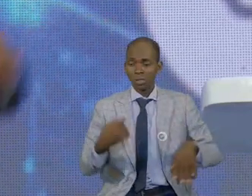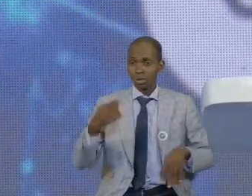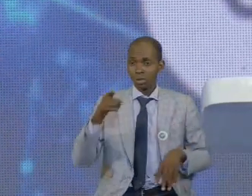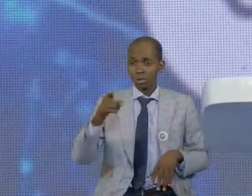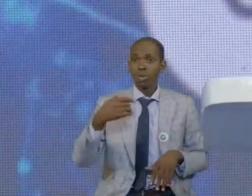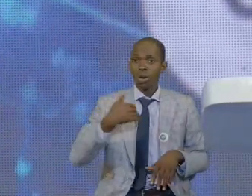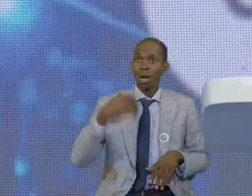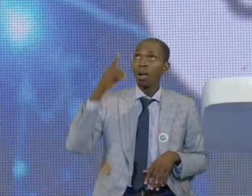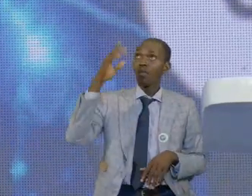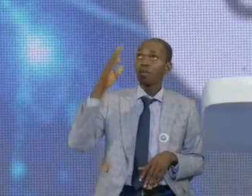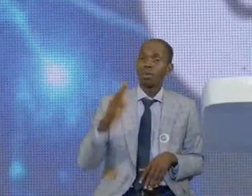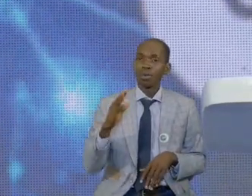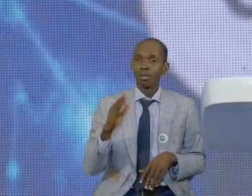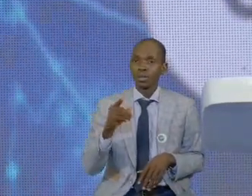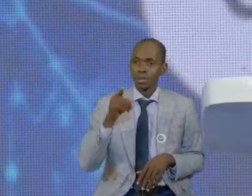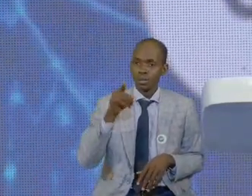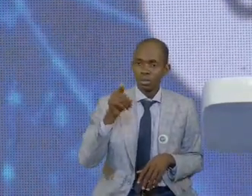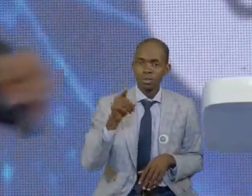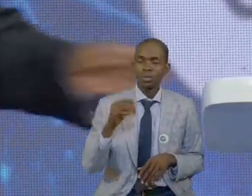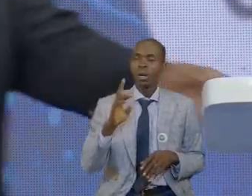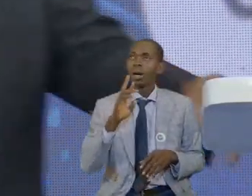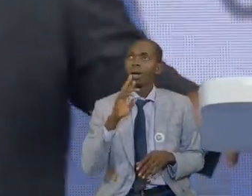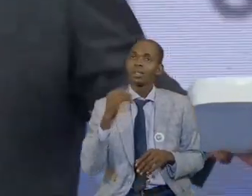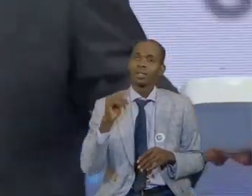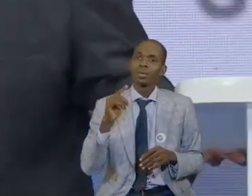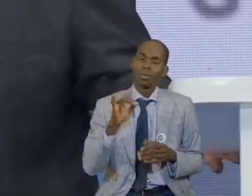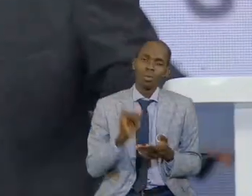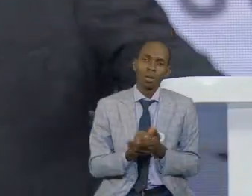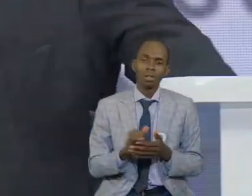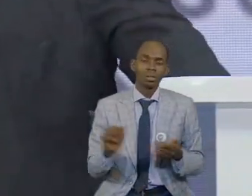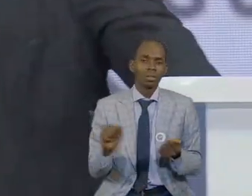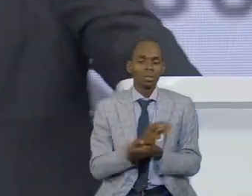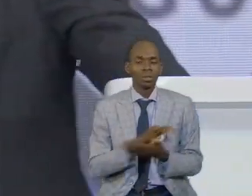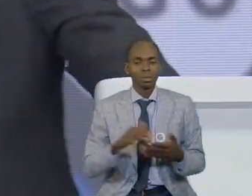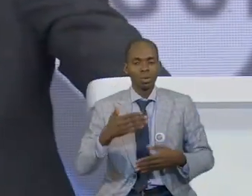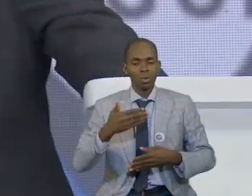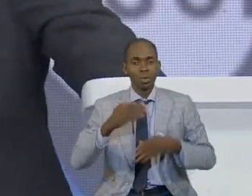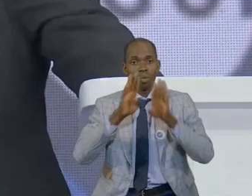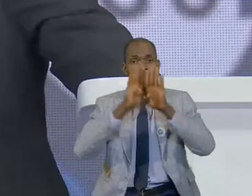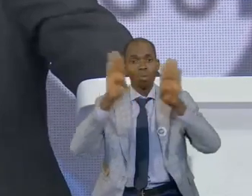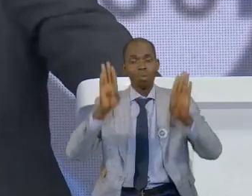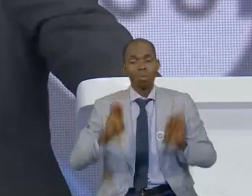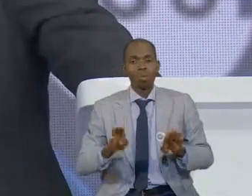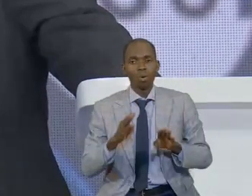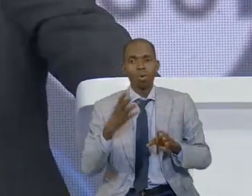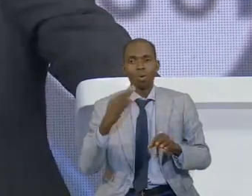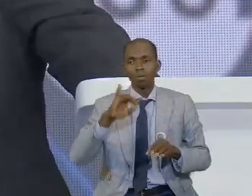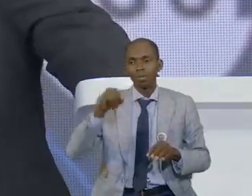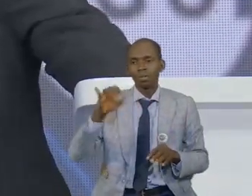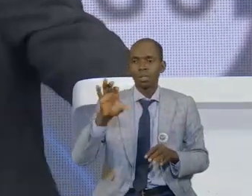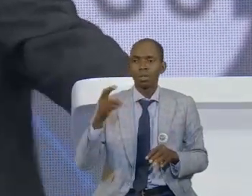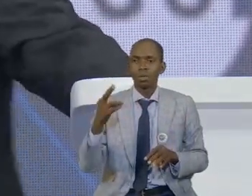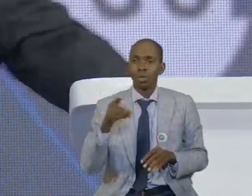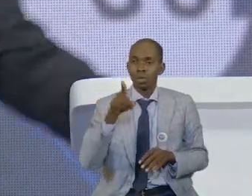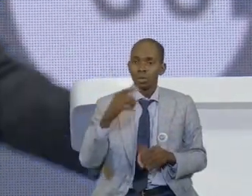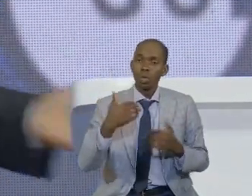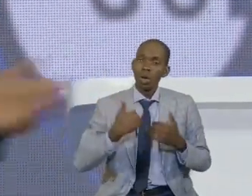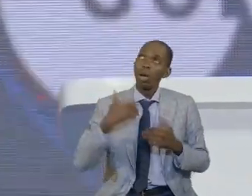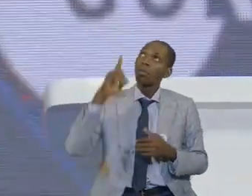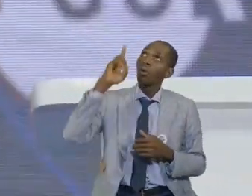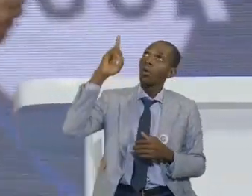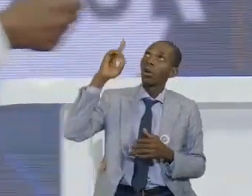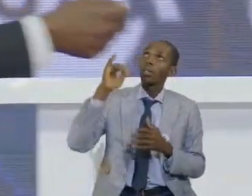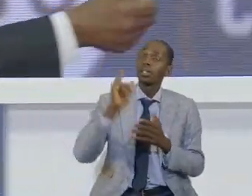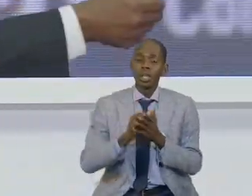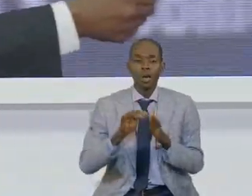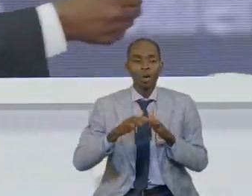the wall of Jericho. You have the one that opened the Red Sea. And these